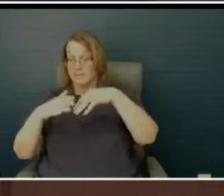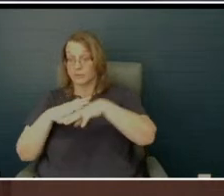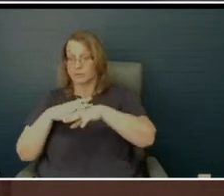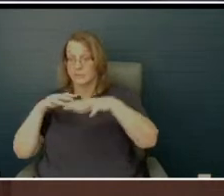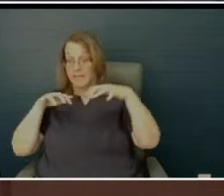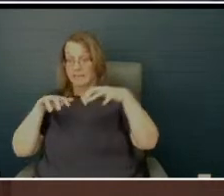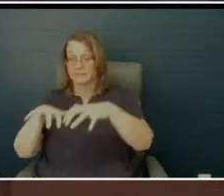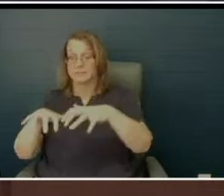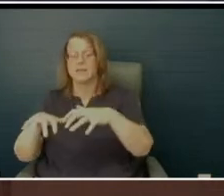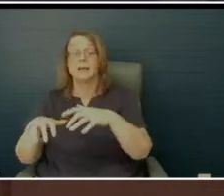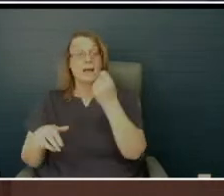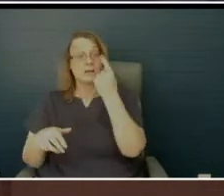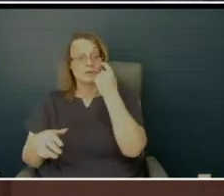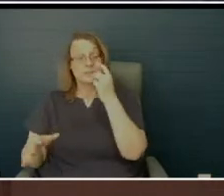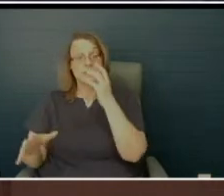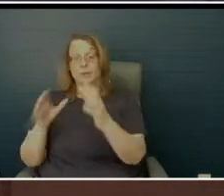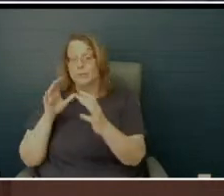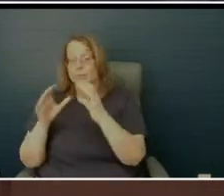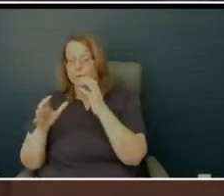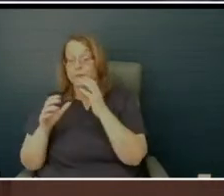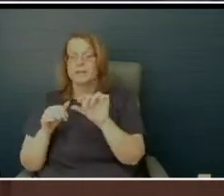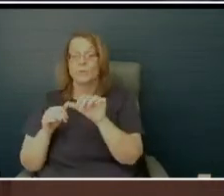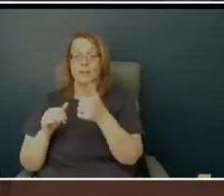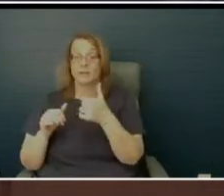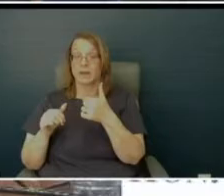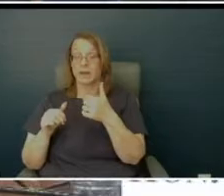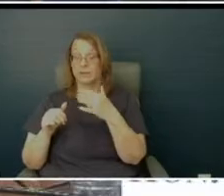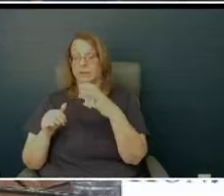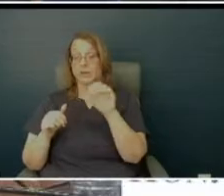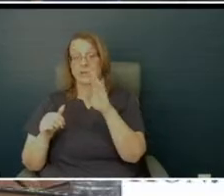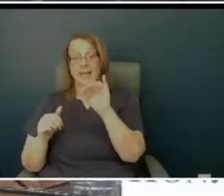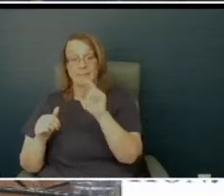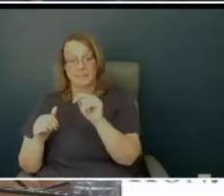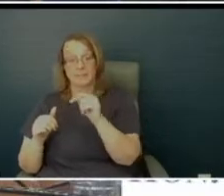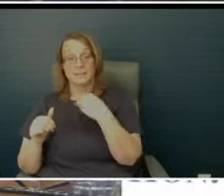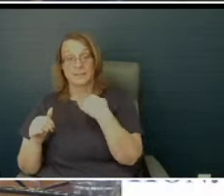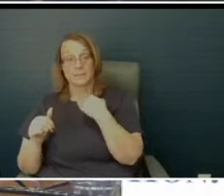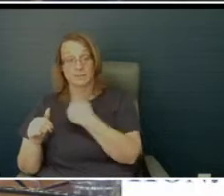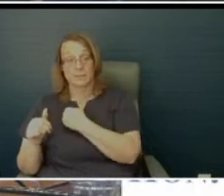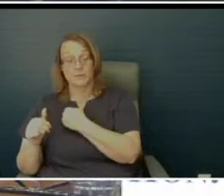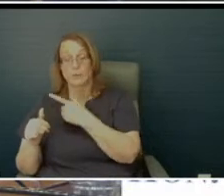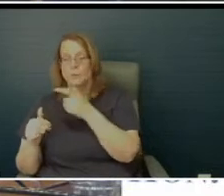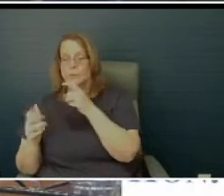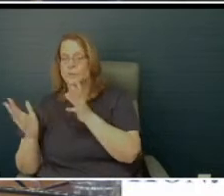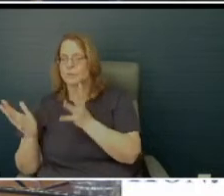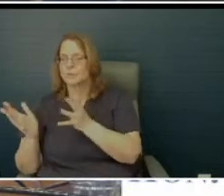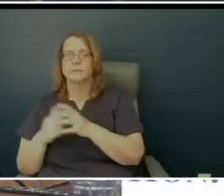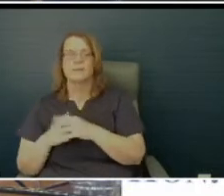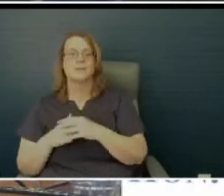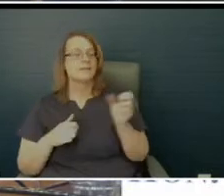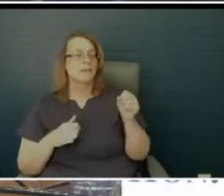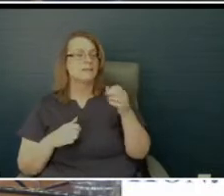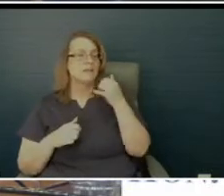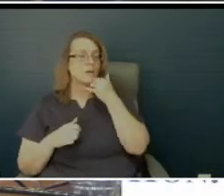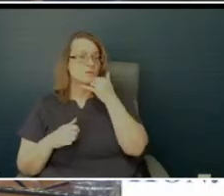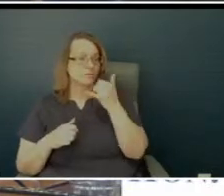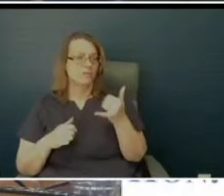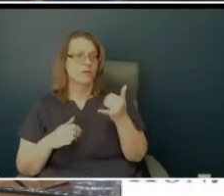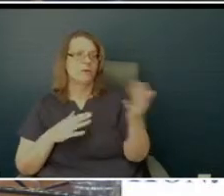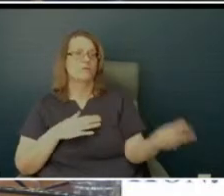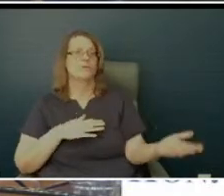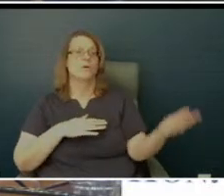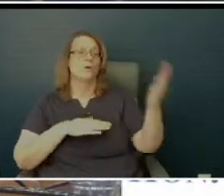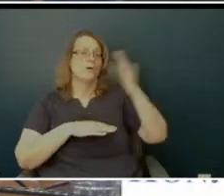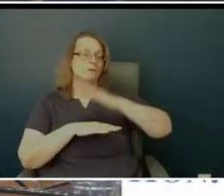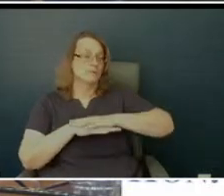members and Capitol Hill leadership. Can you tell us who you spoke to? Yeah, I was basically on the phone virtually nonstop all day.